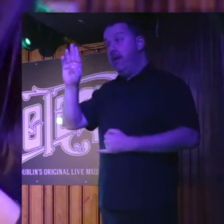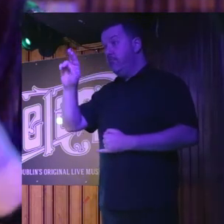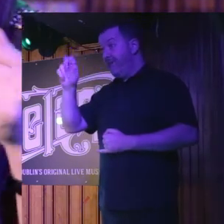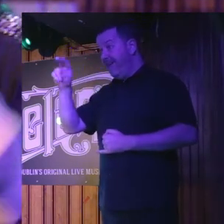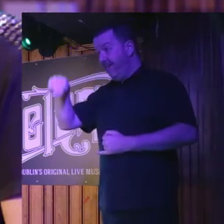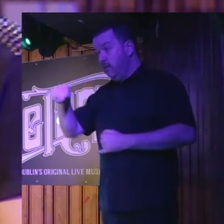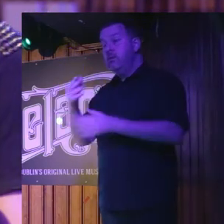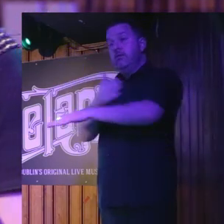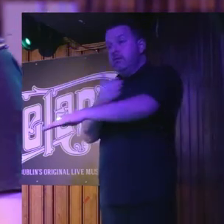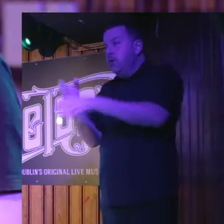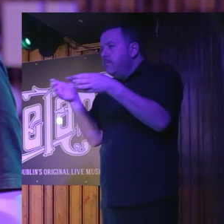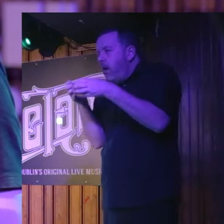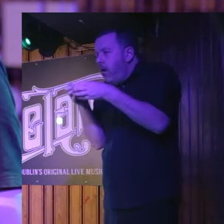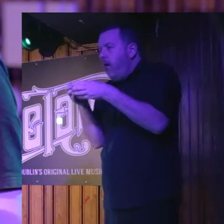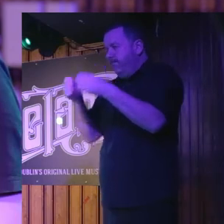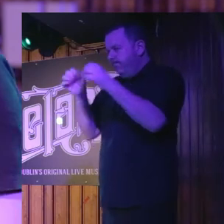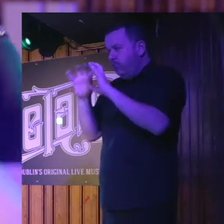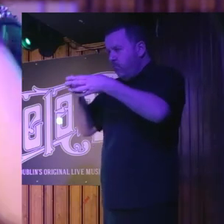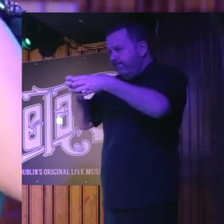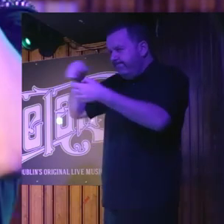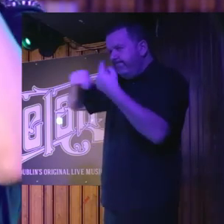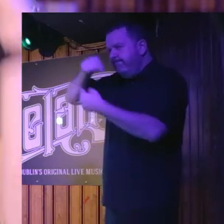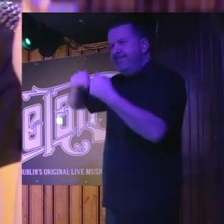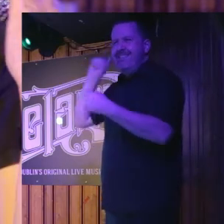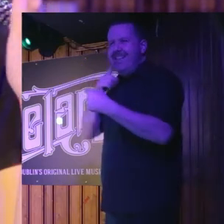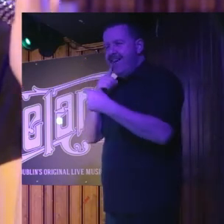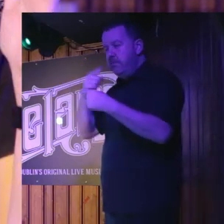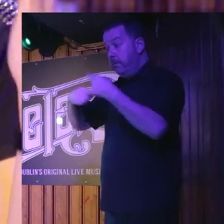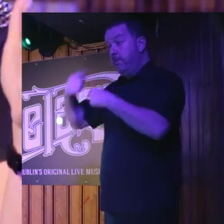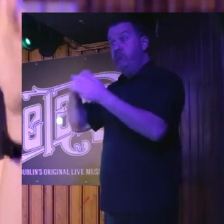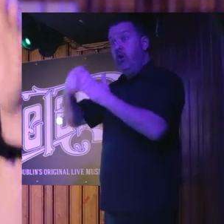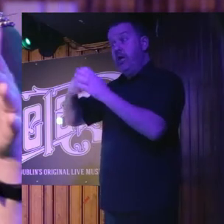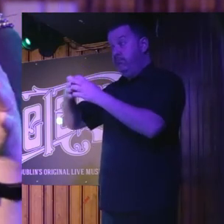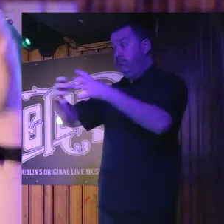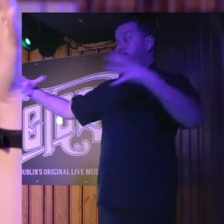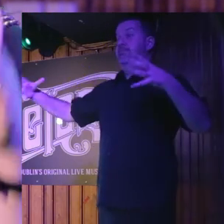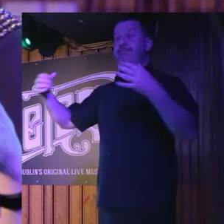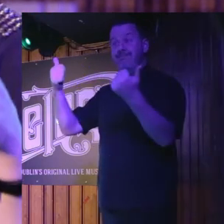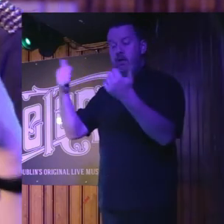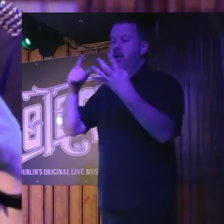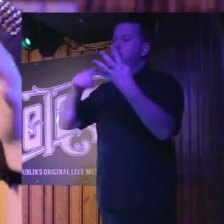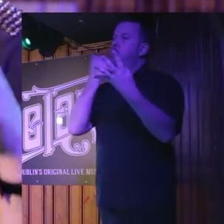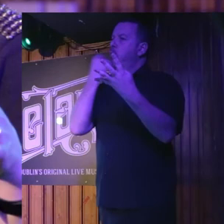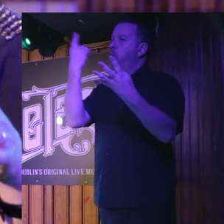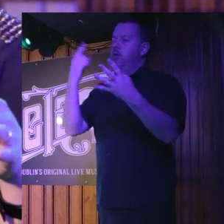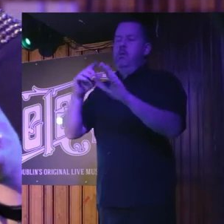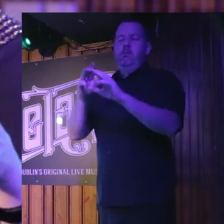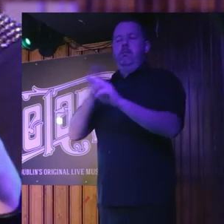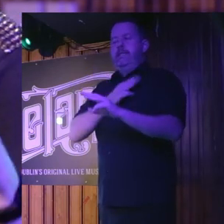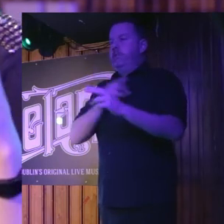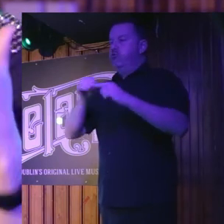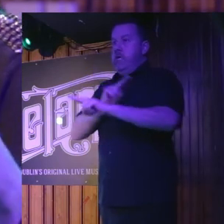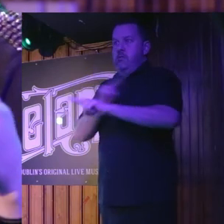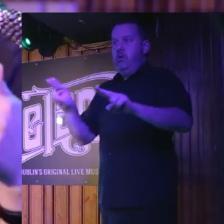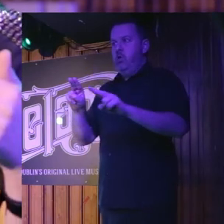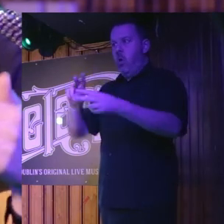you won't know how big that project might grow for you. And above all else, please, please resist the urge to try and cure deaf